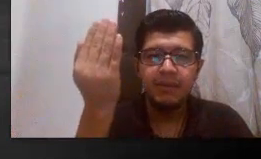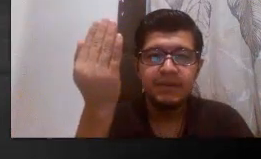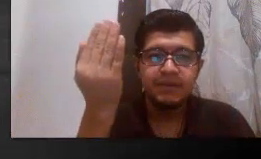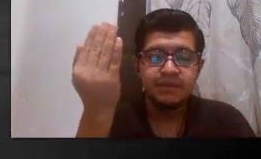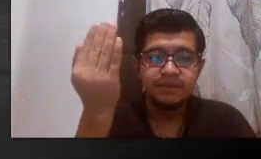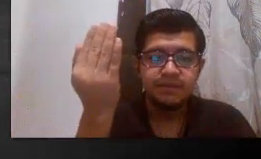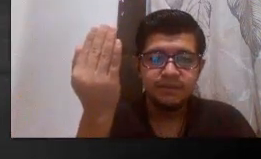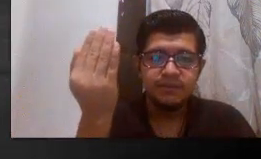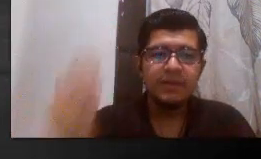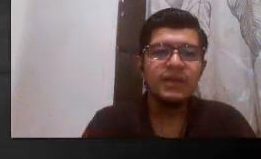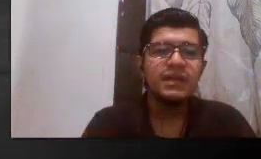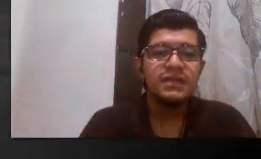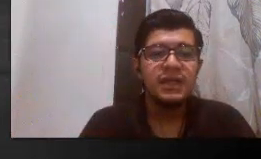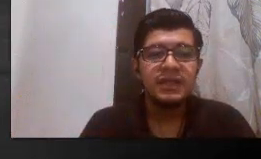palm.